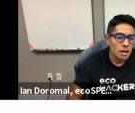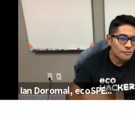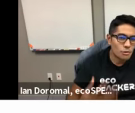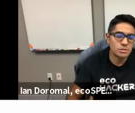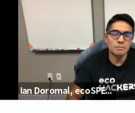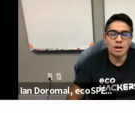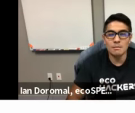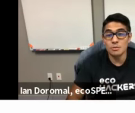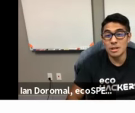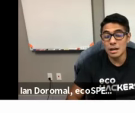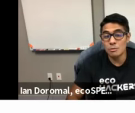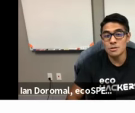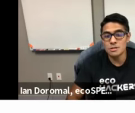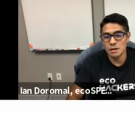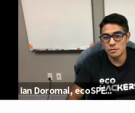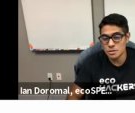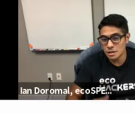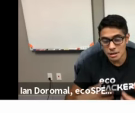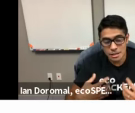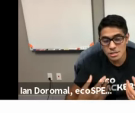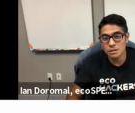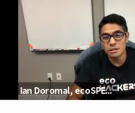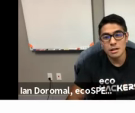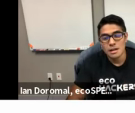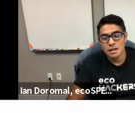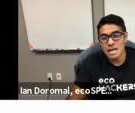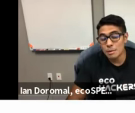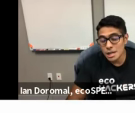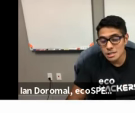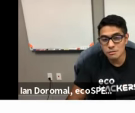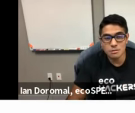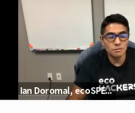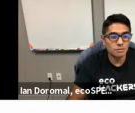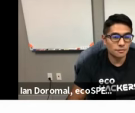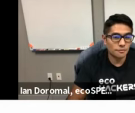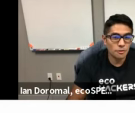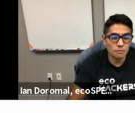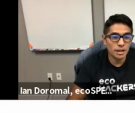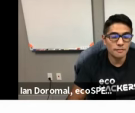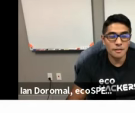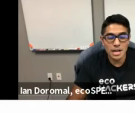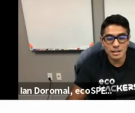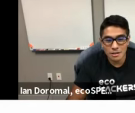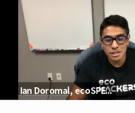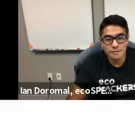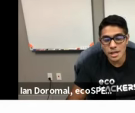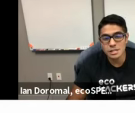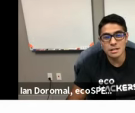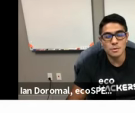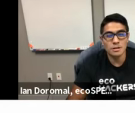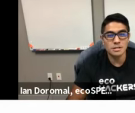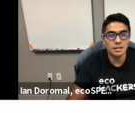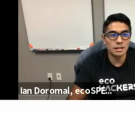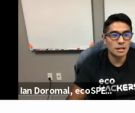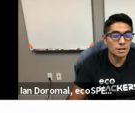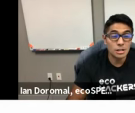later. Unfortunately, the problem is only getting worse. There's additional contamination due to the furthering of technology innovation